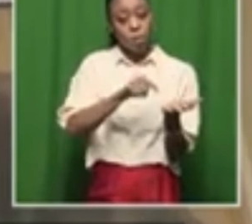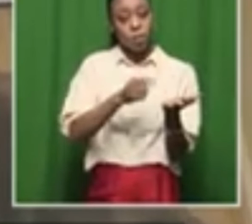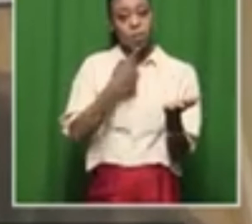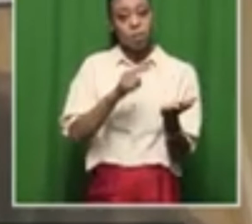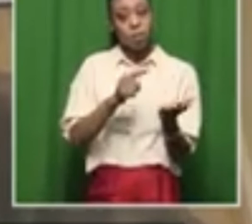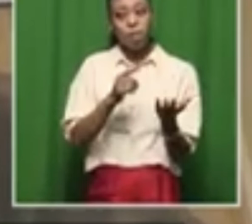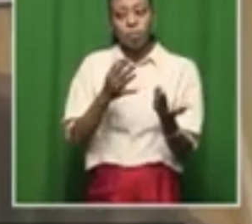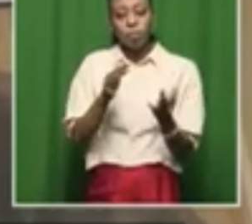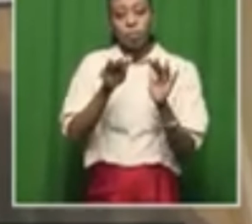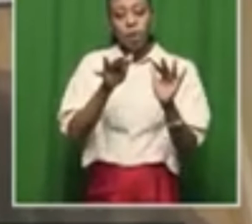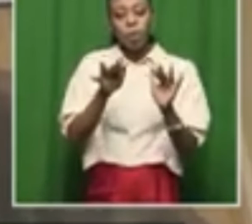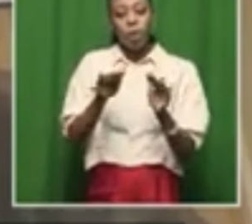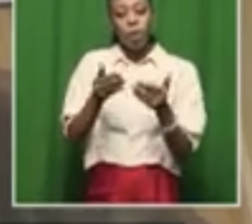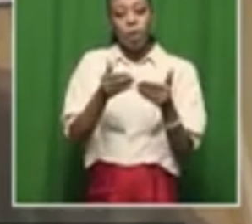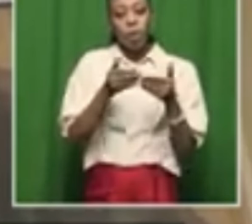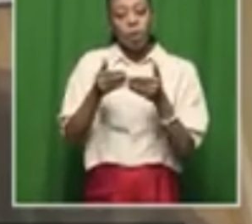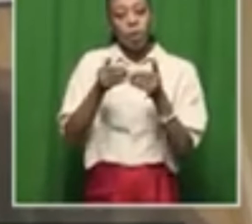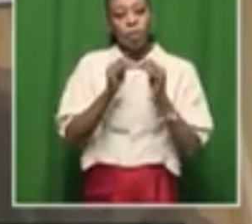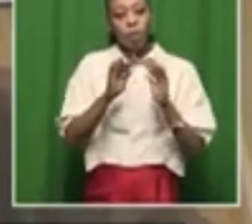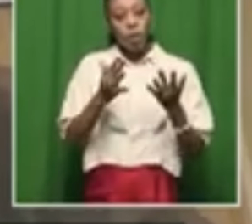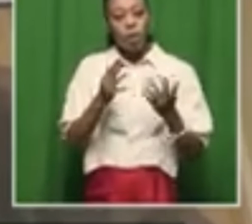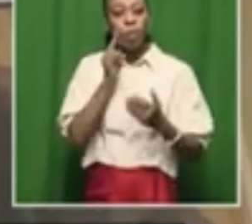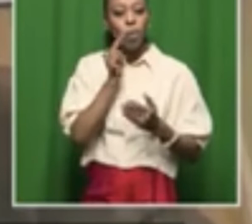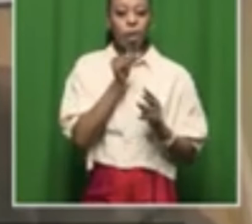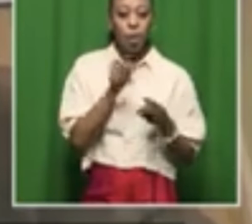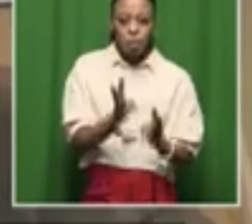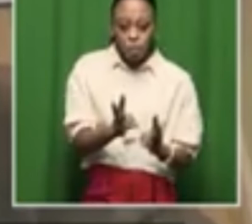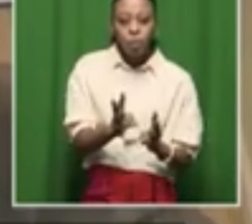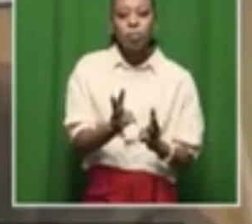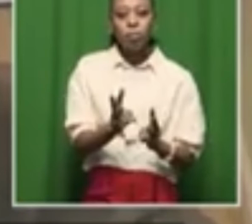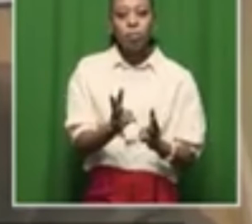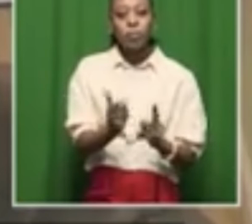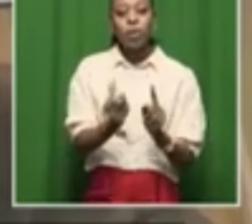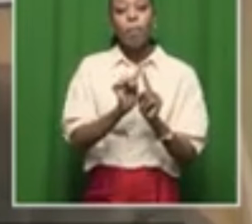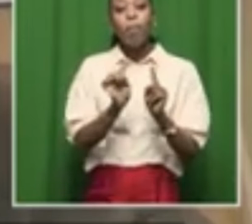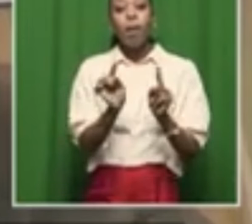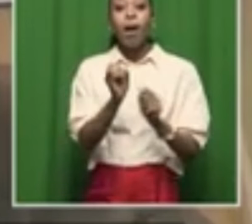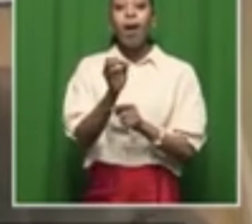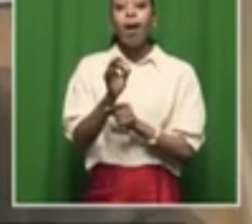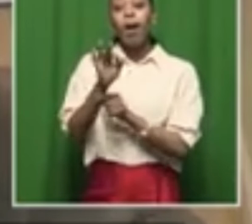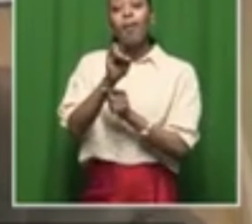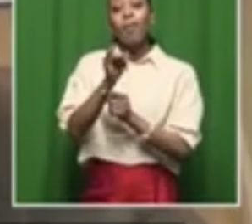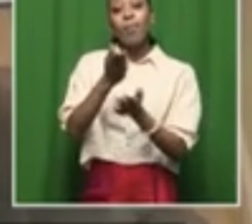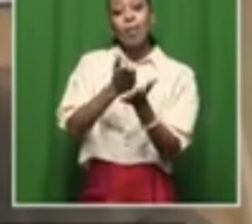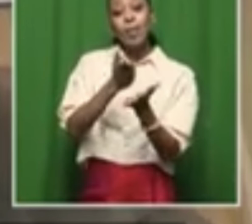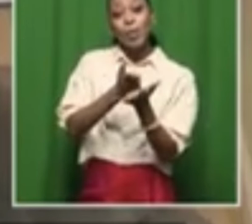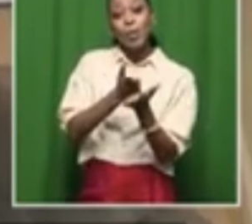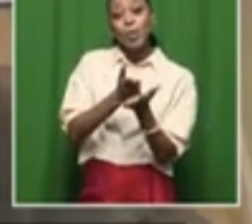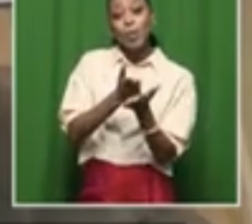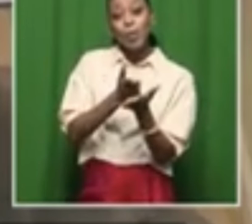handle patients with empathy. But in order to make sure that we